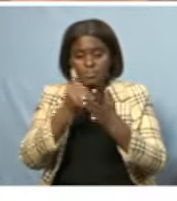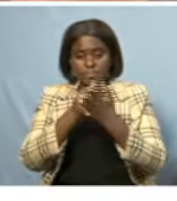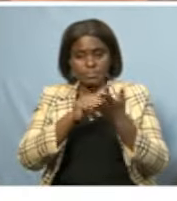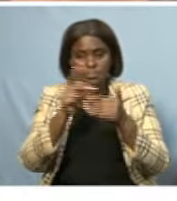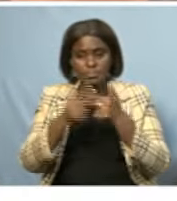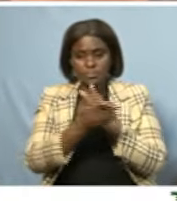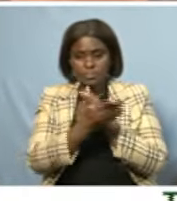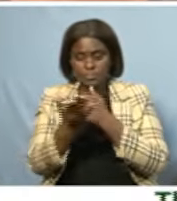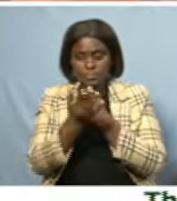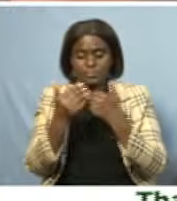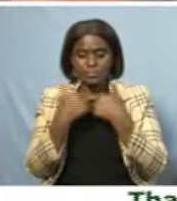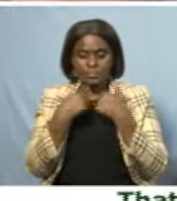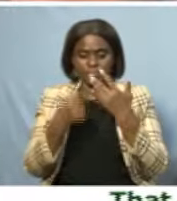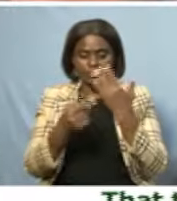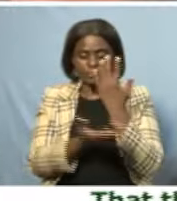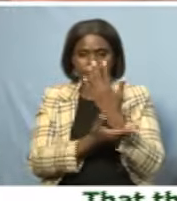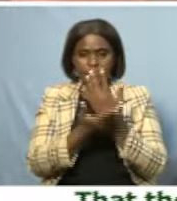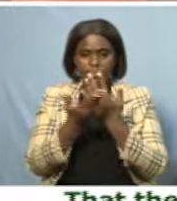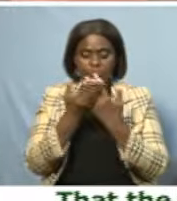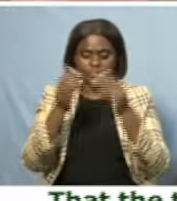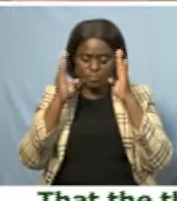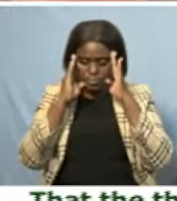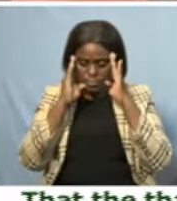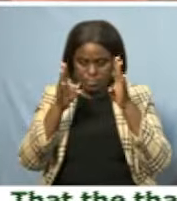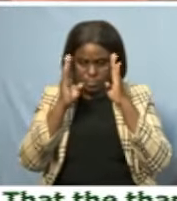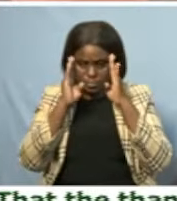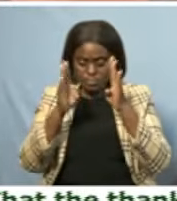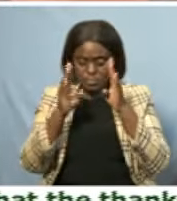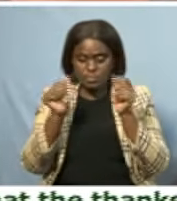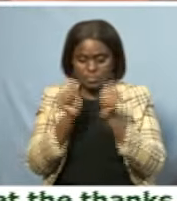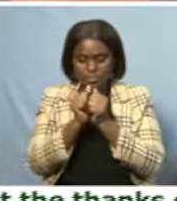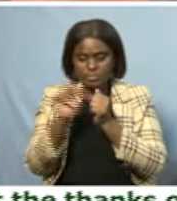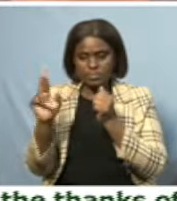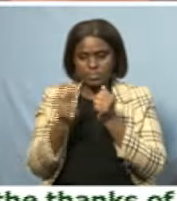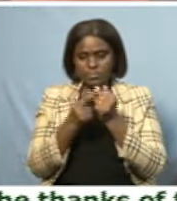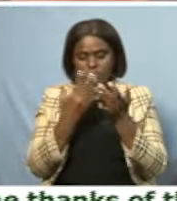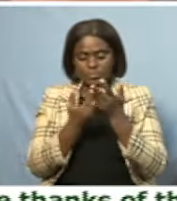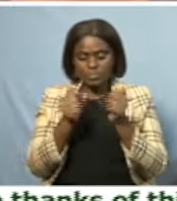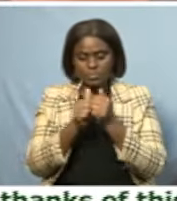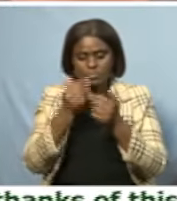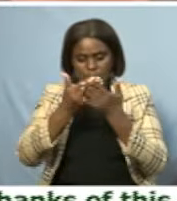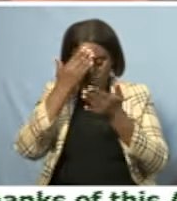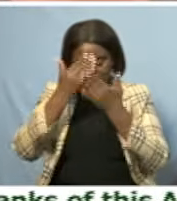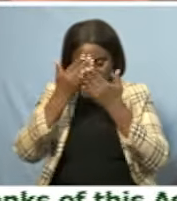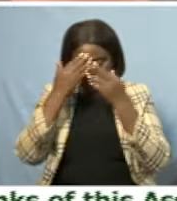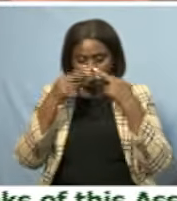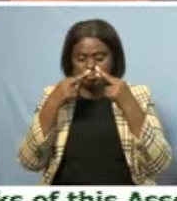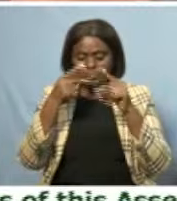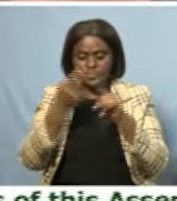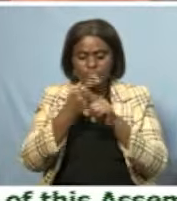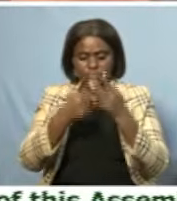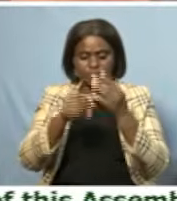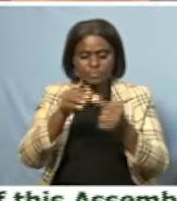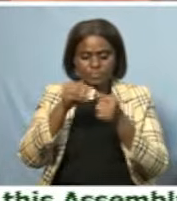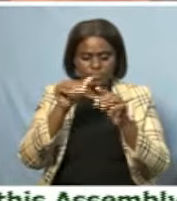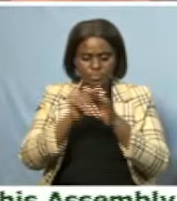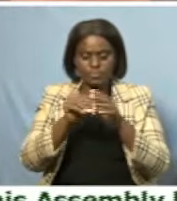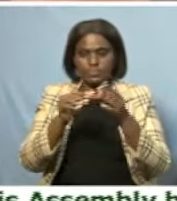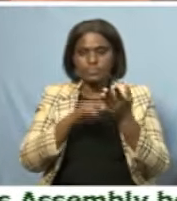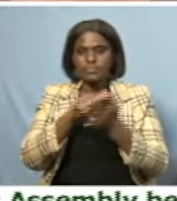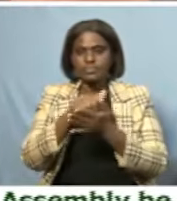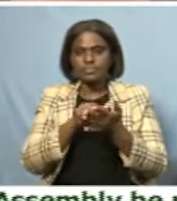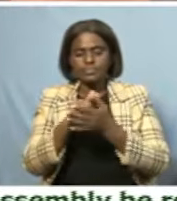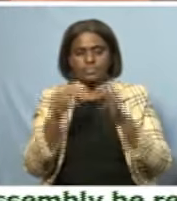program has improved attendance, retention, and learning outcomes, particularly in